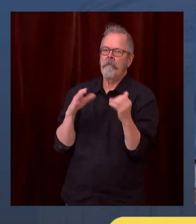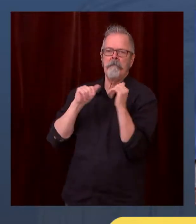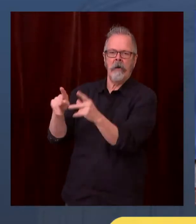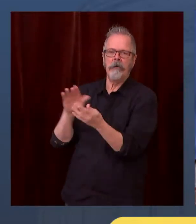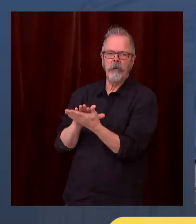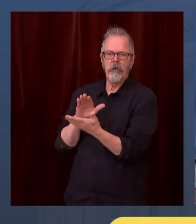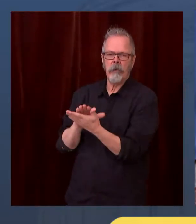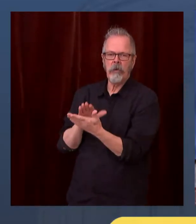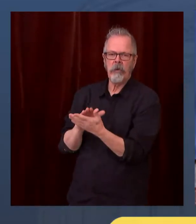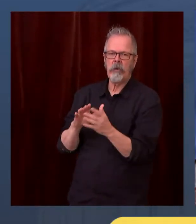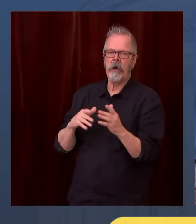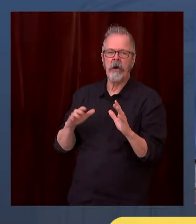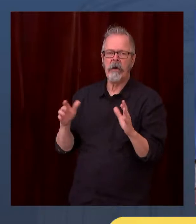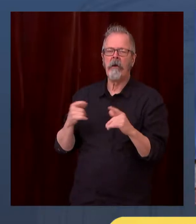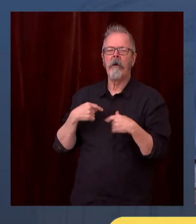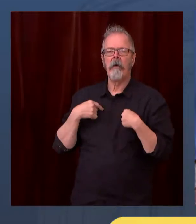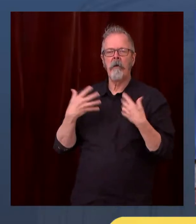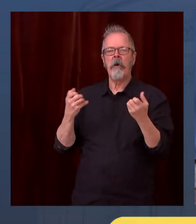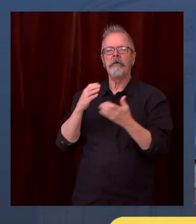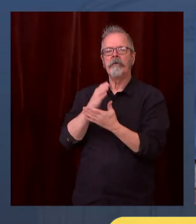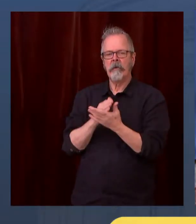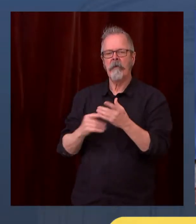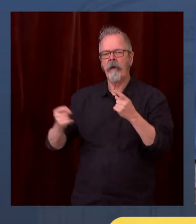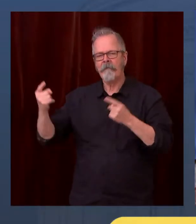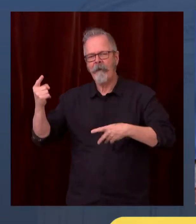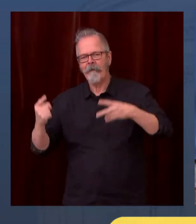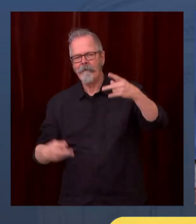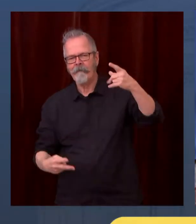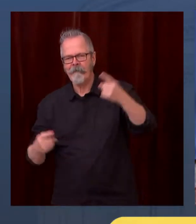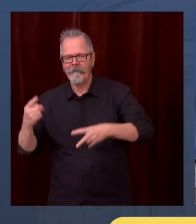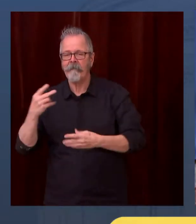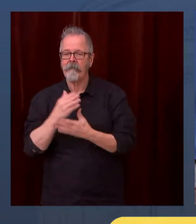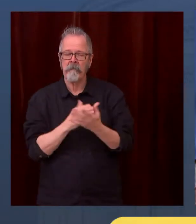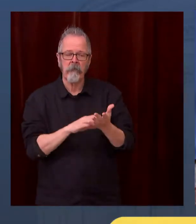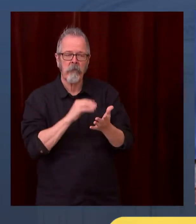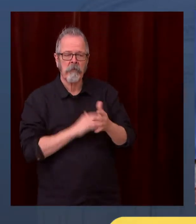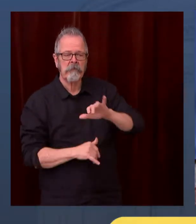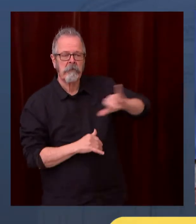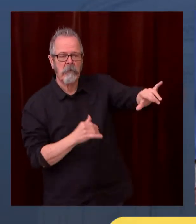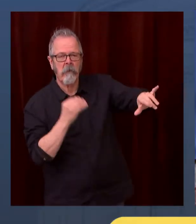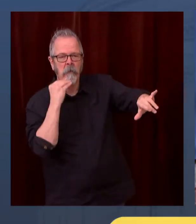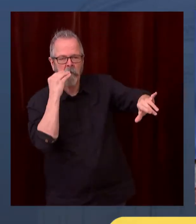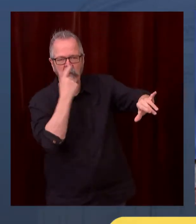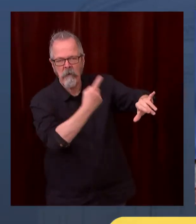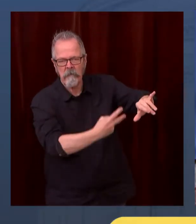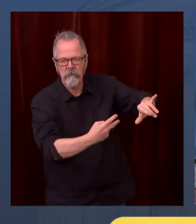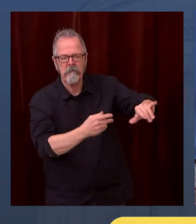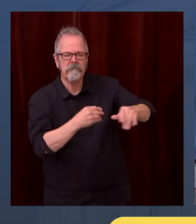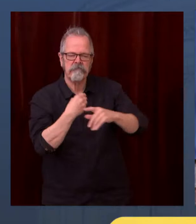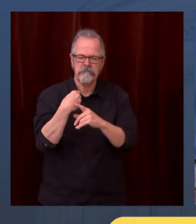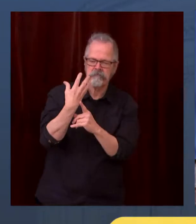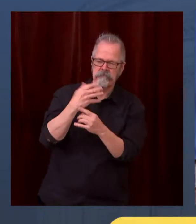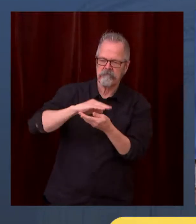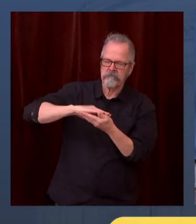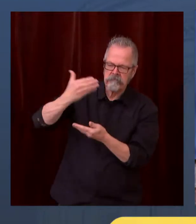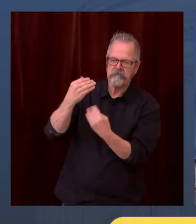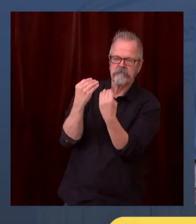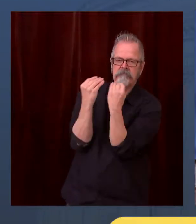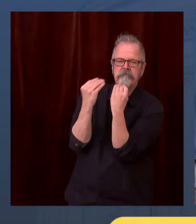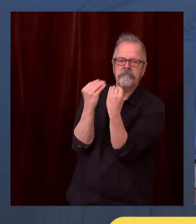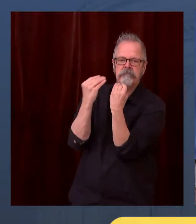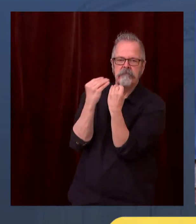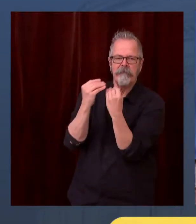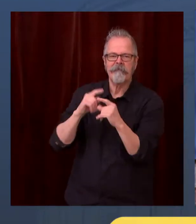still provide some remote learning for those families that did want to maintain the remote learning opportunity. So I think what we're